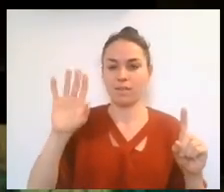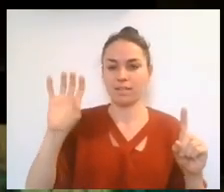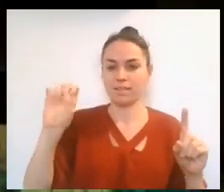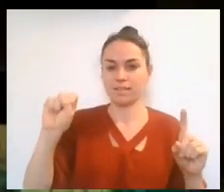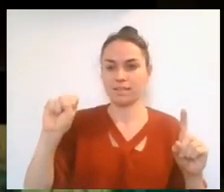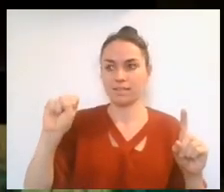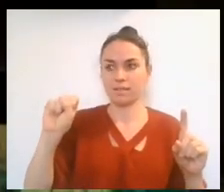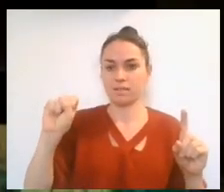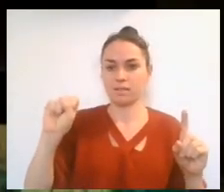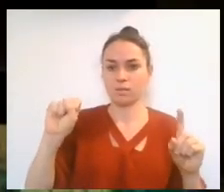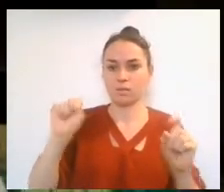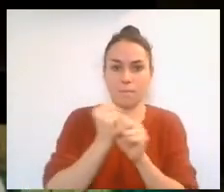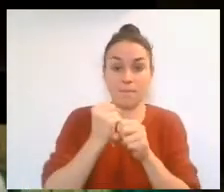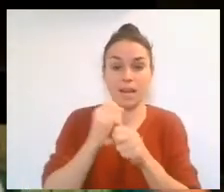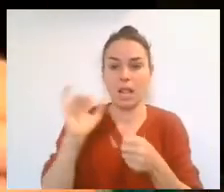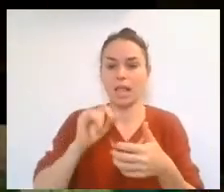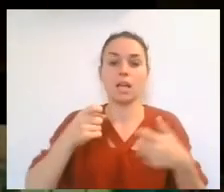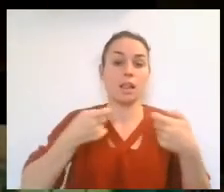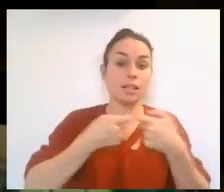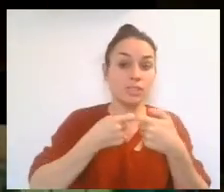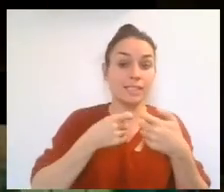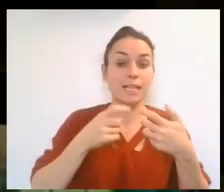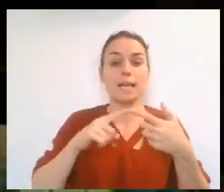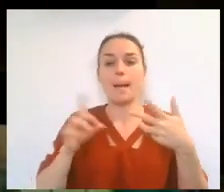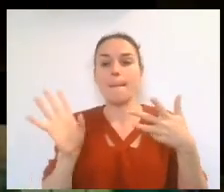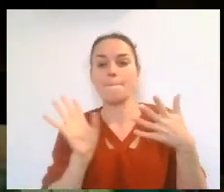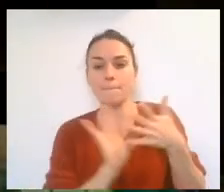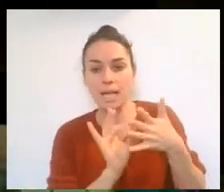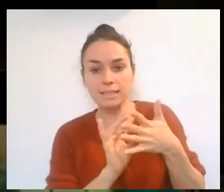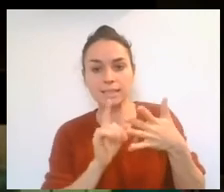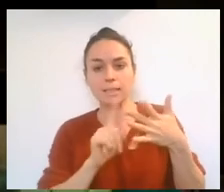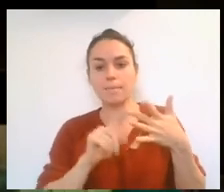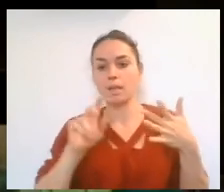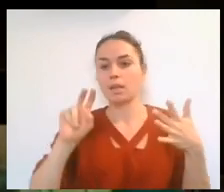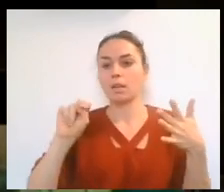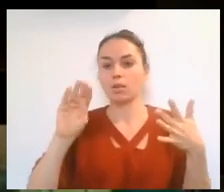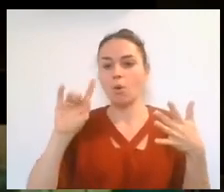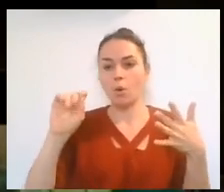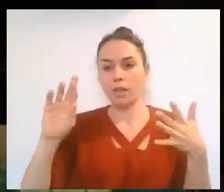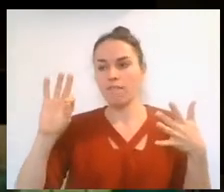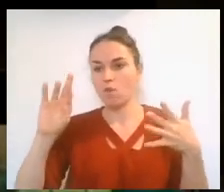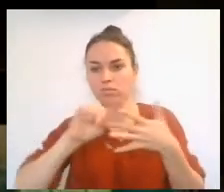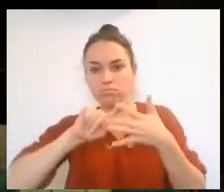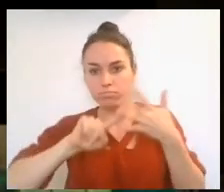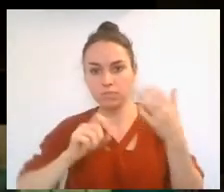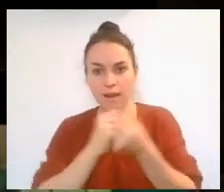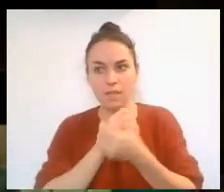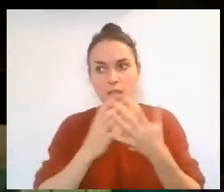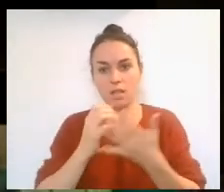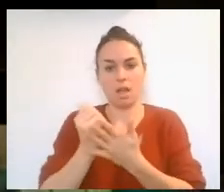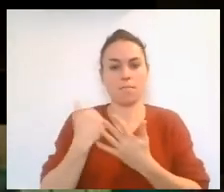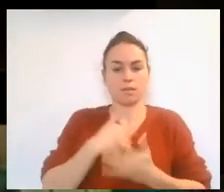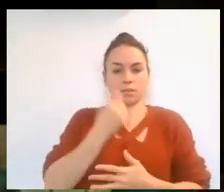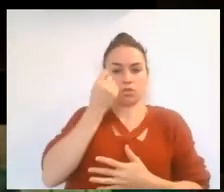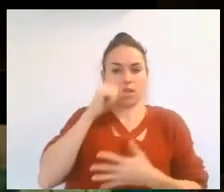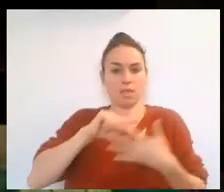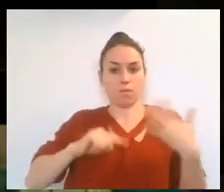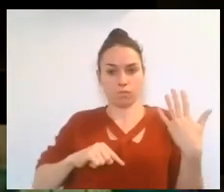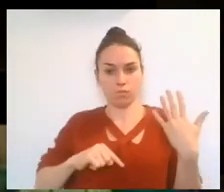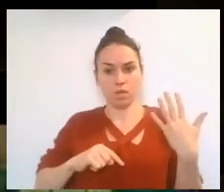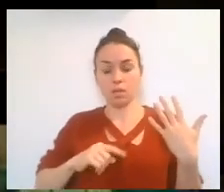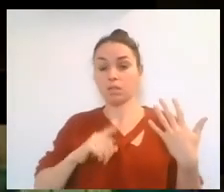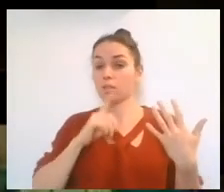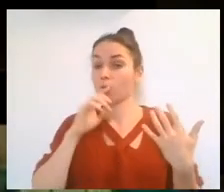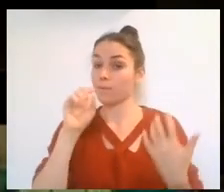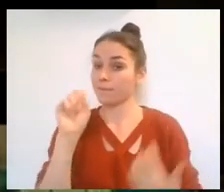familiar with, you know, electricity, magnetism, nuclear forces, and the like. So the answer is yes. Right now, physical theory does a